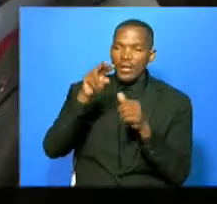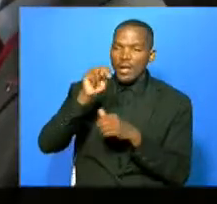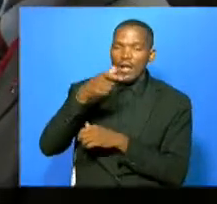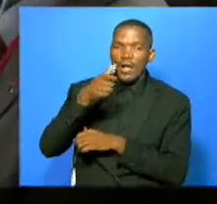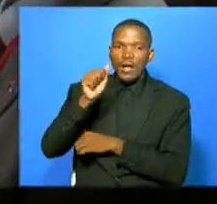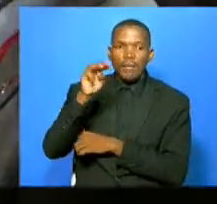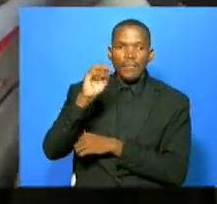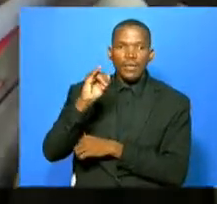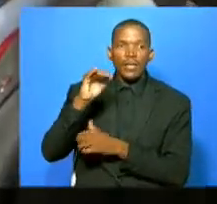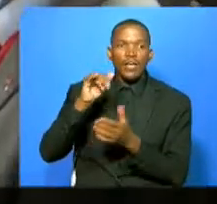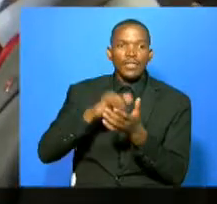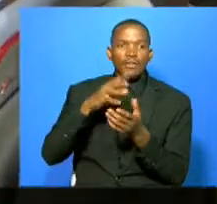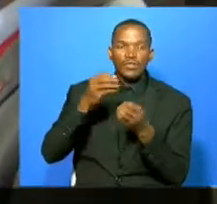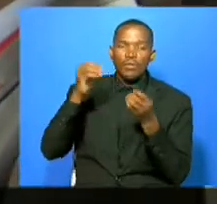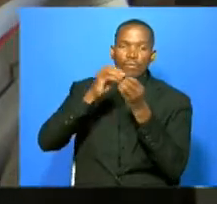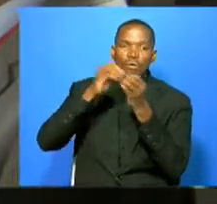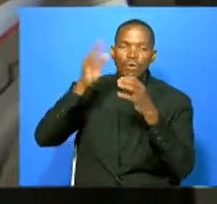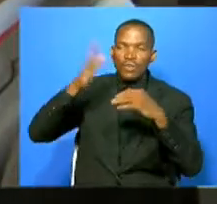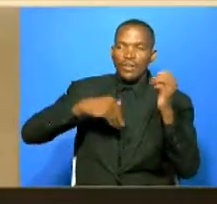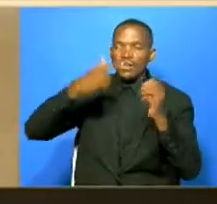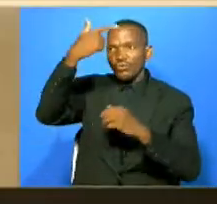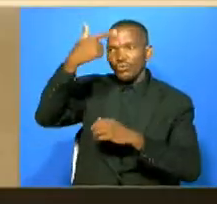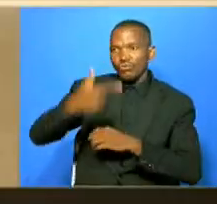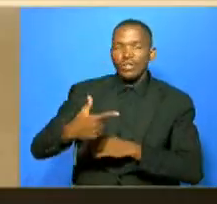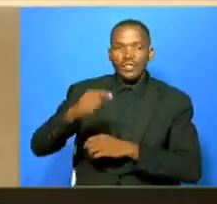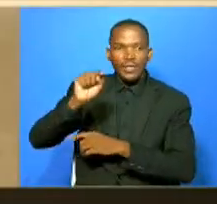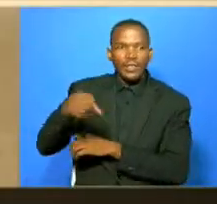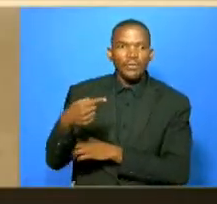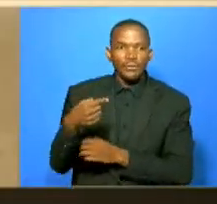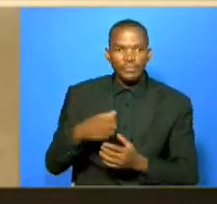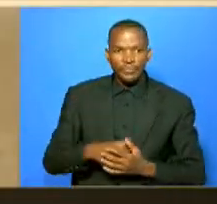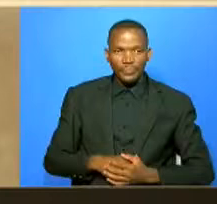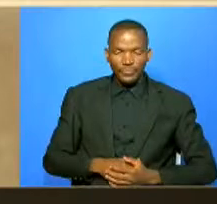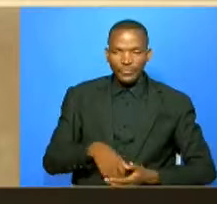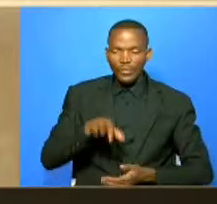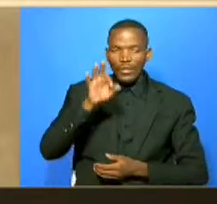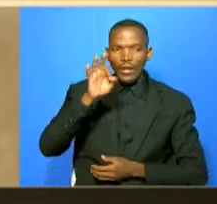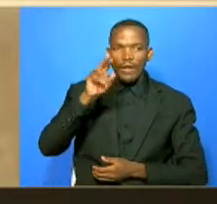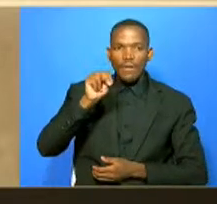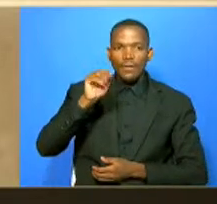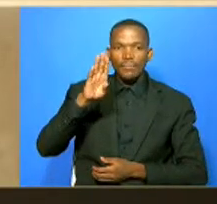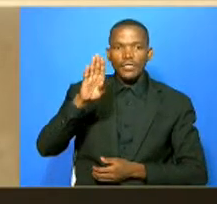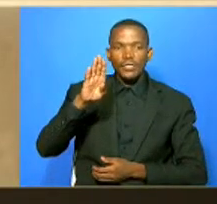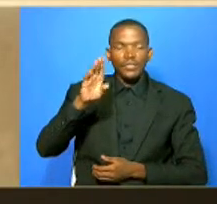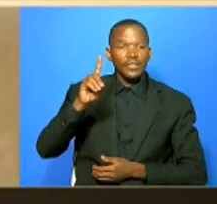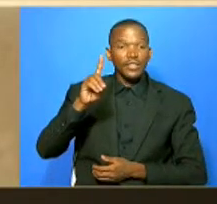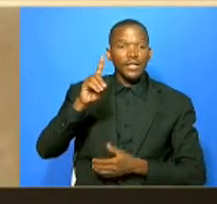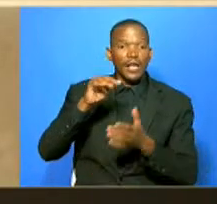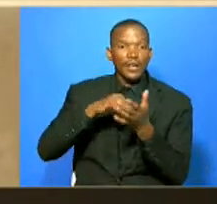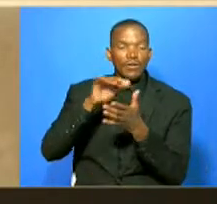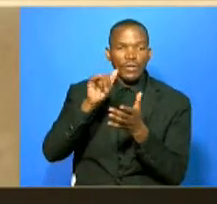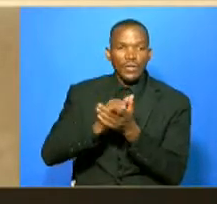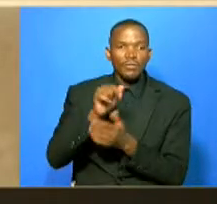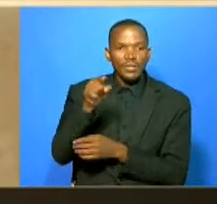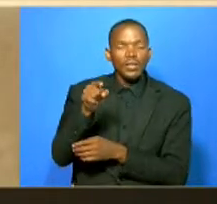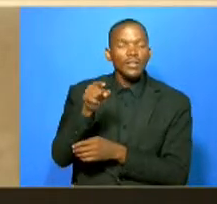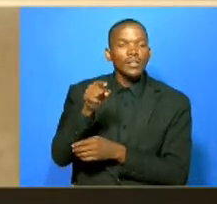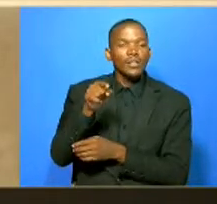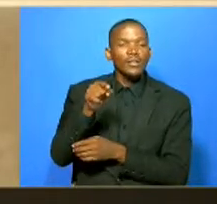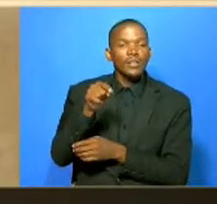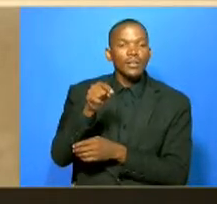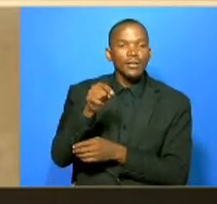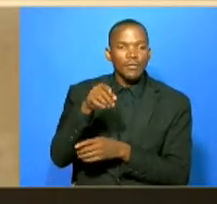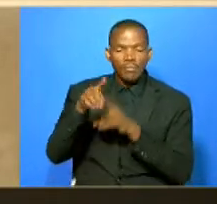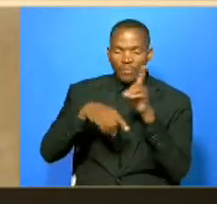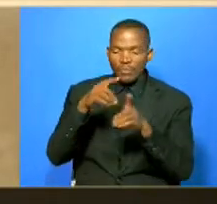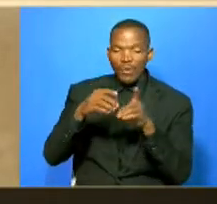Ngami le le fetang 200,000. Africa region, FMD in particular, holds our people at ransom.